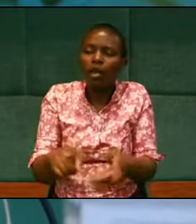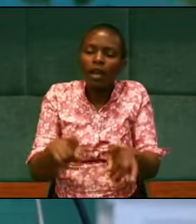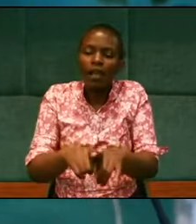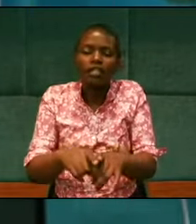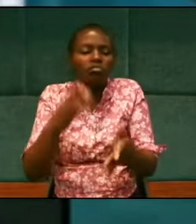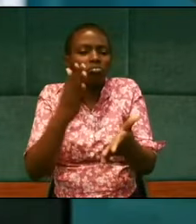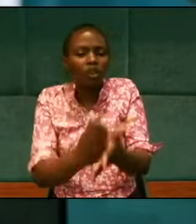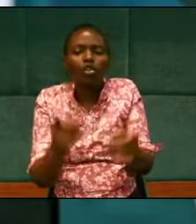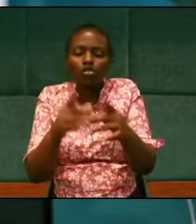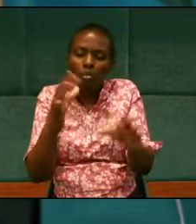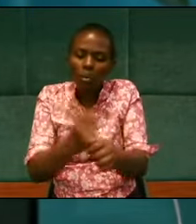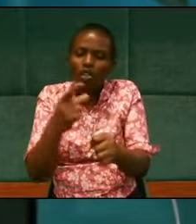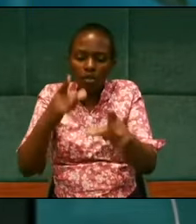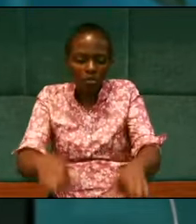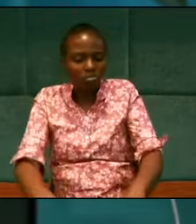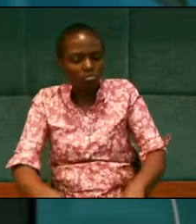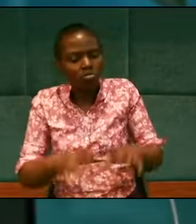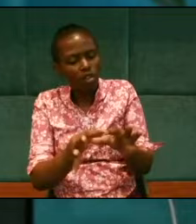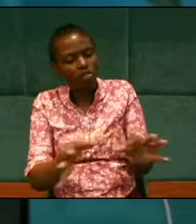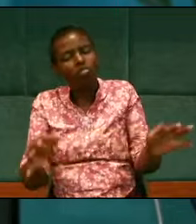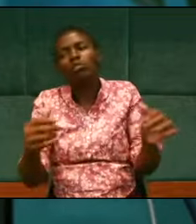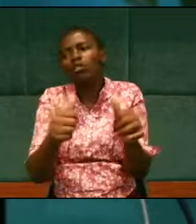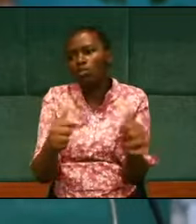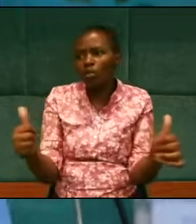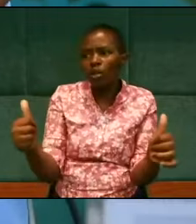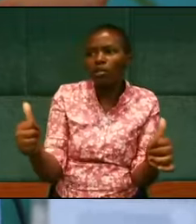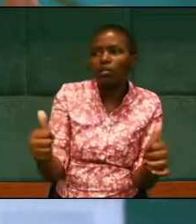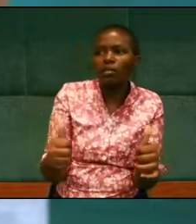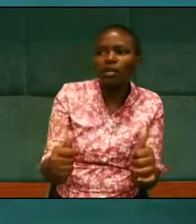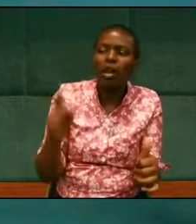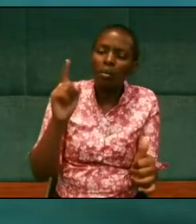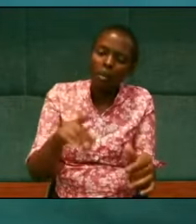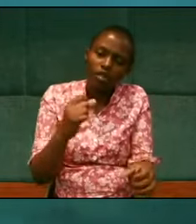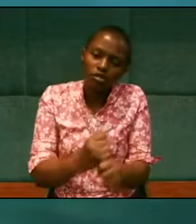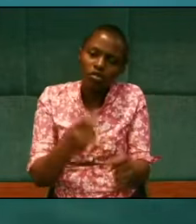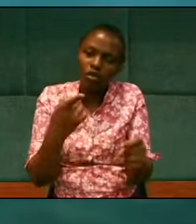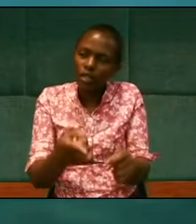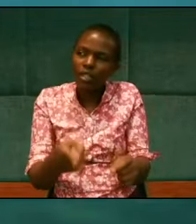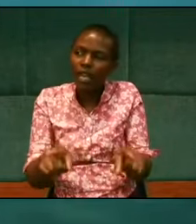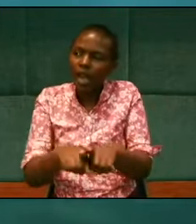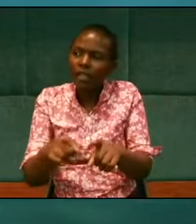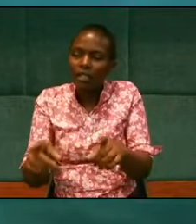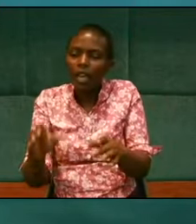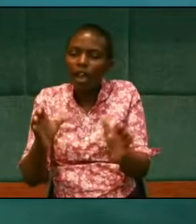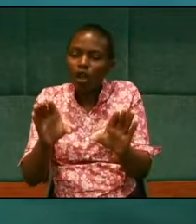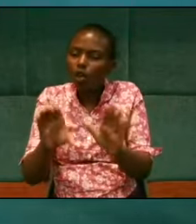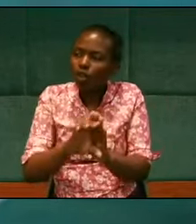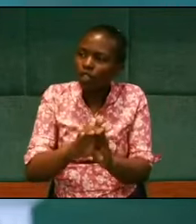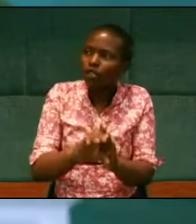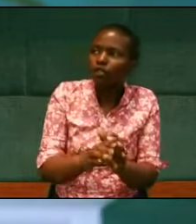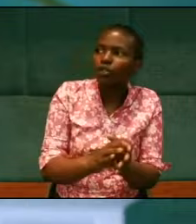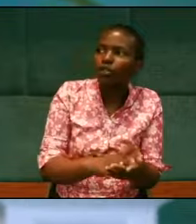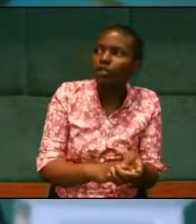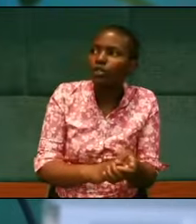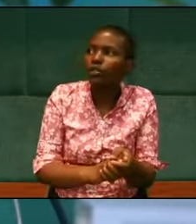to fulfill your lifelong assignment. You need to do this. We call it in legal terms, it's a condition precedent before the contract or the